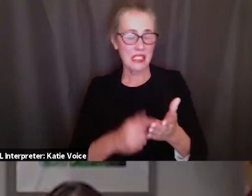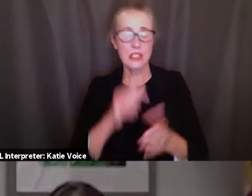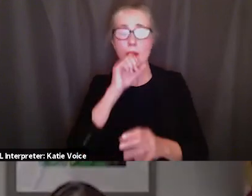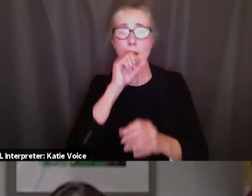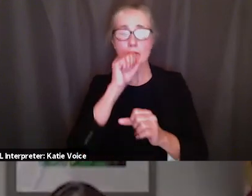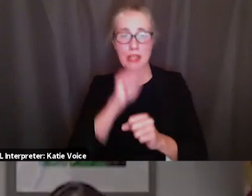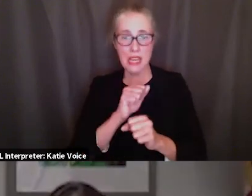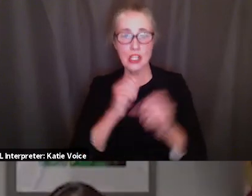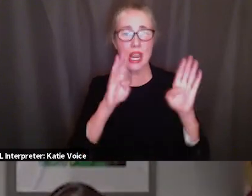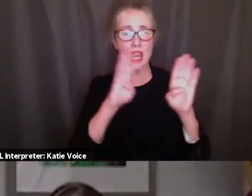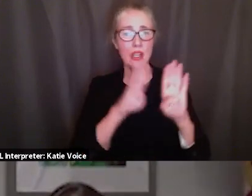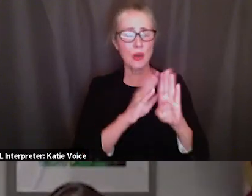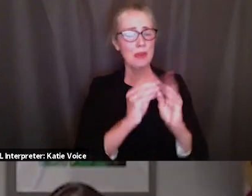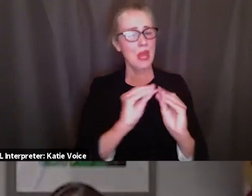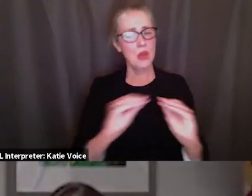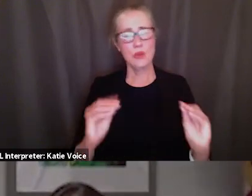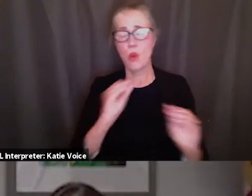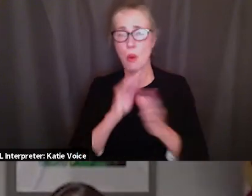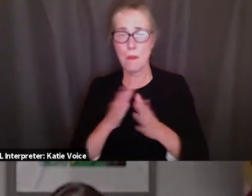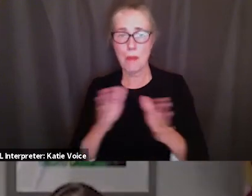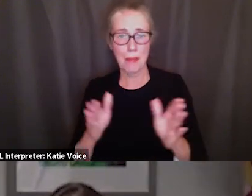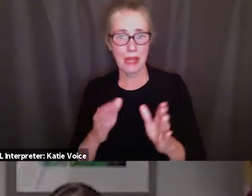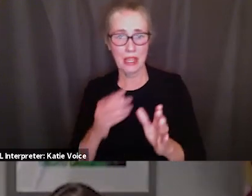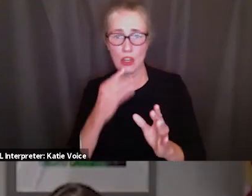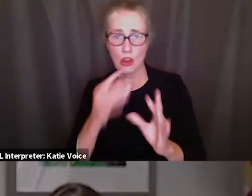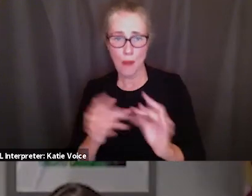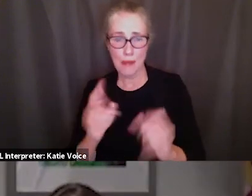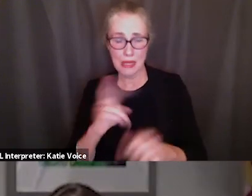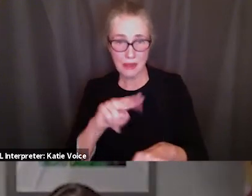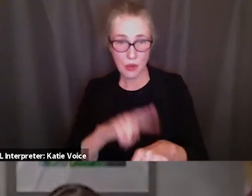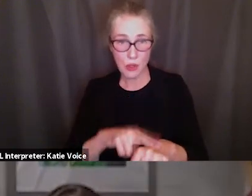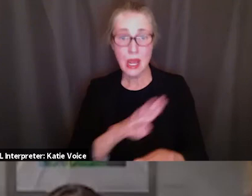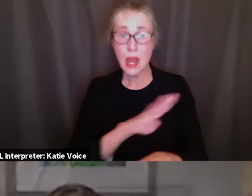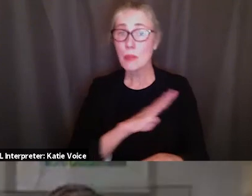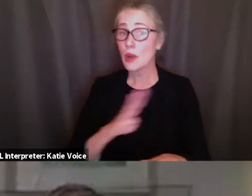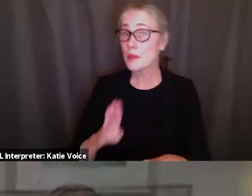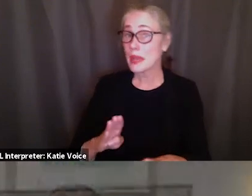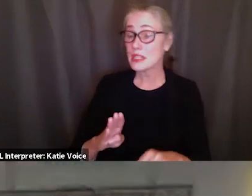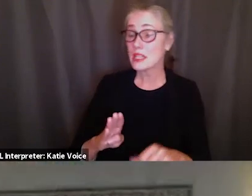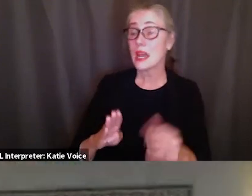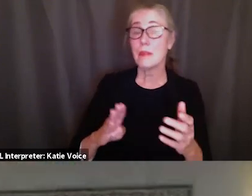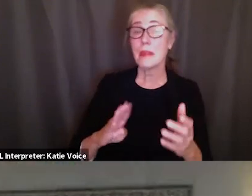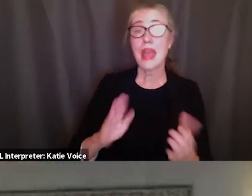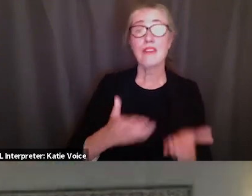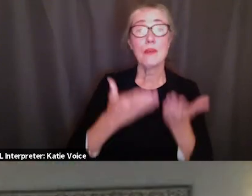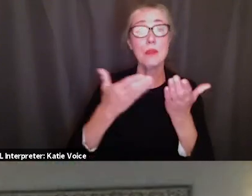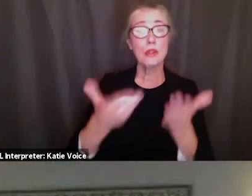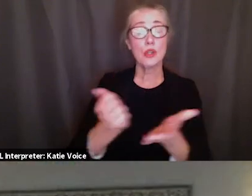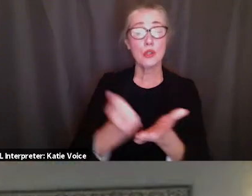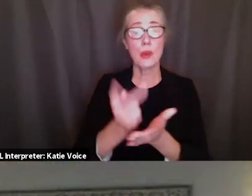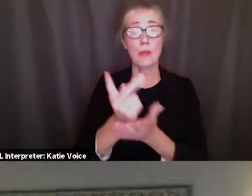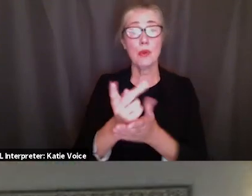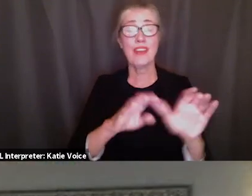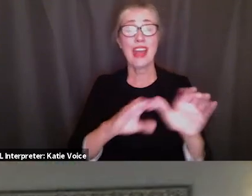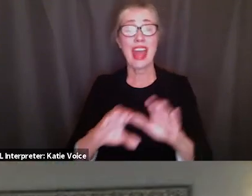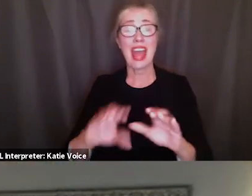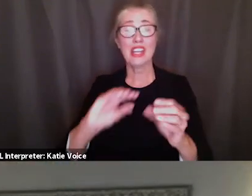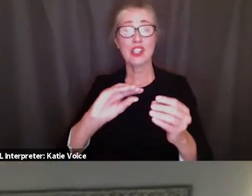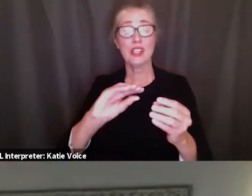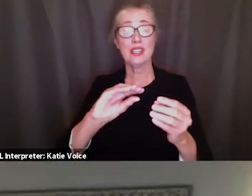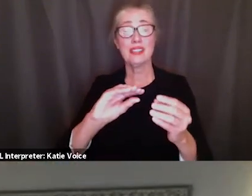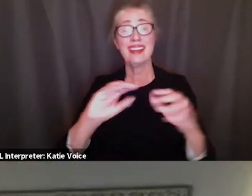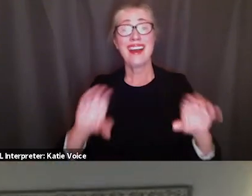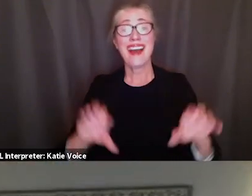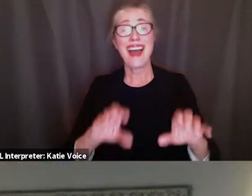item, of course. Board members, may I have a motion to approve action item number 1, the board action